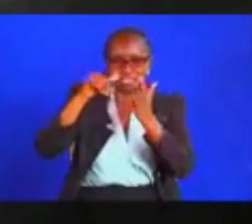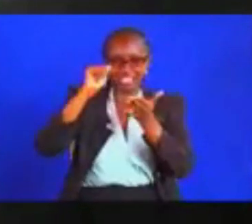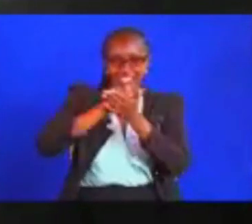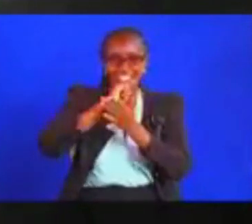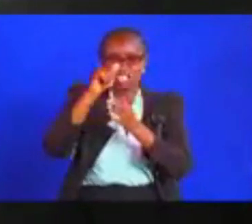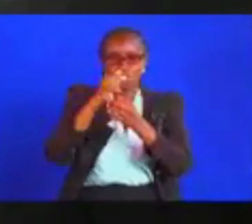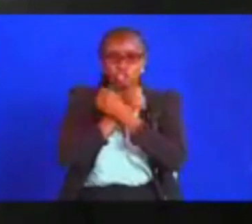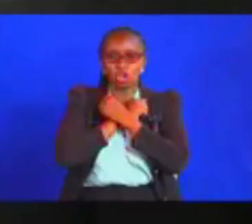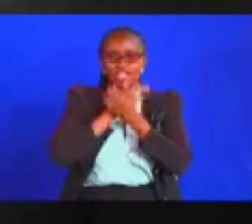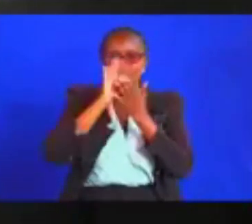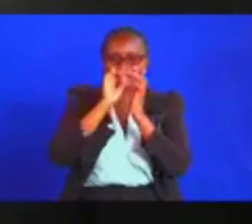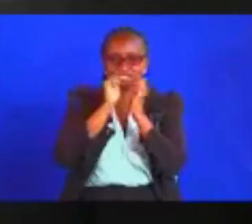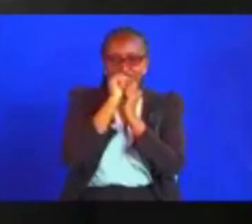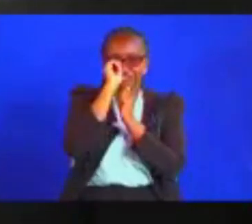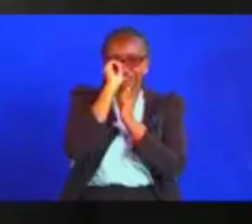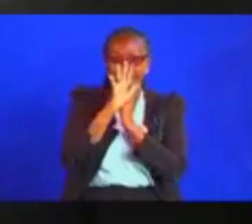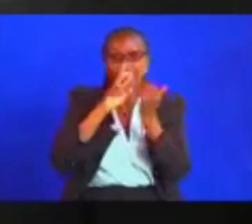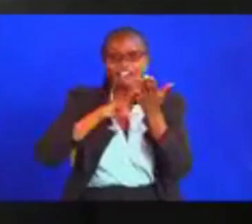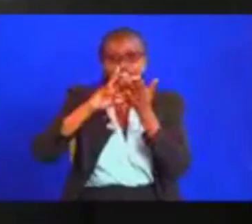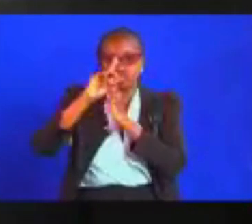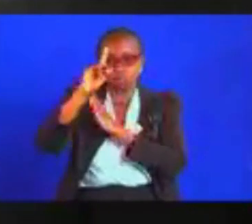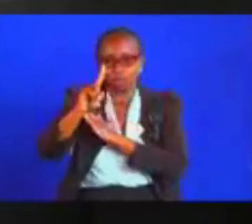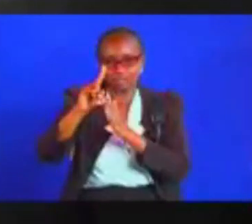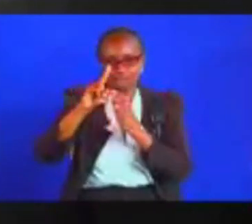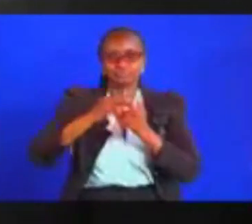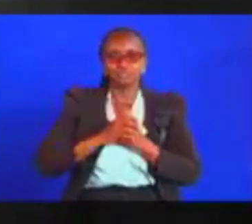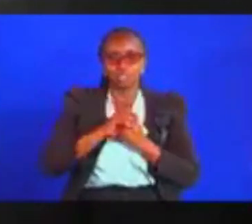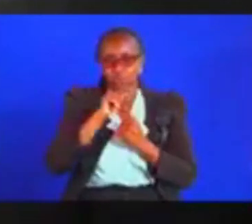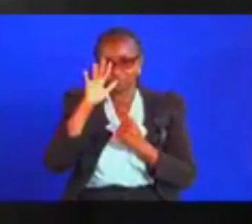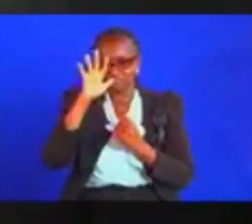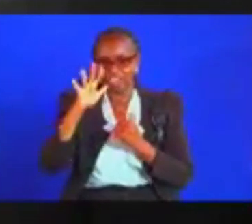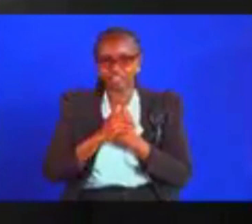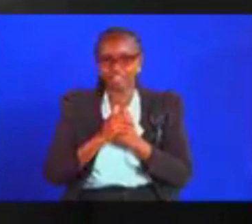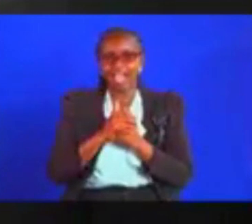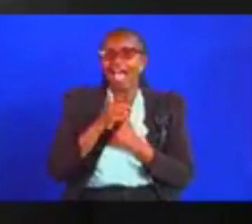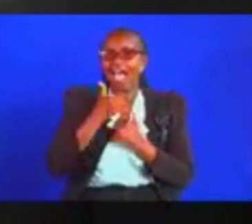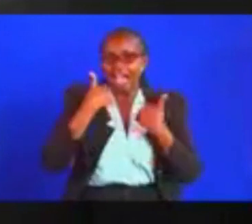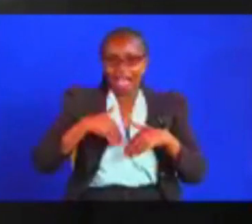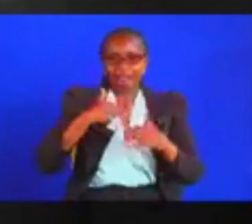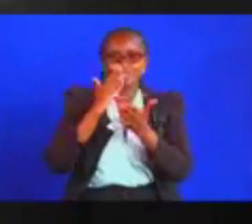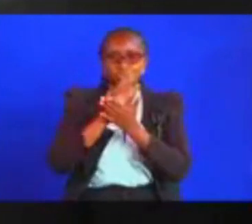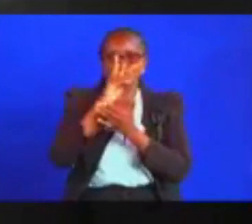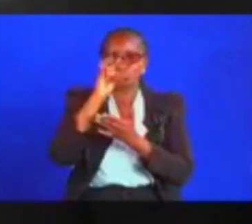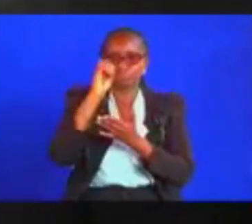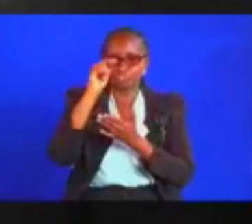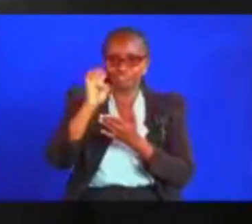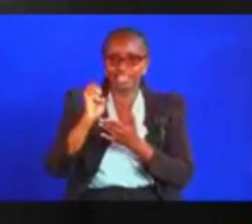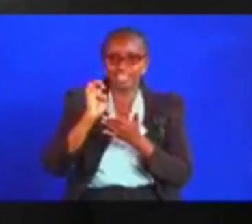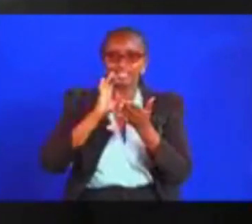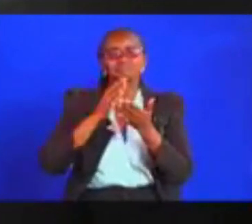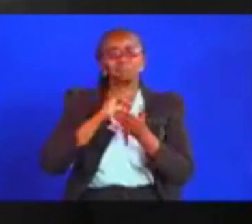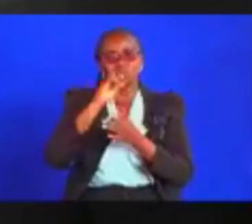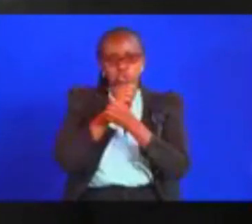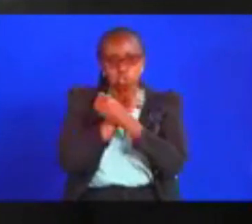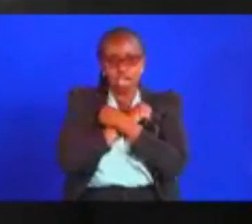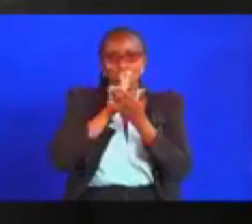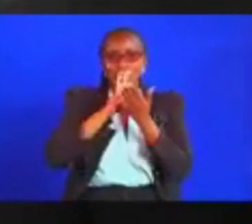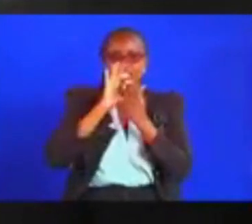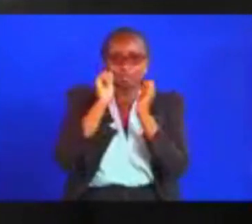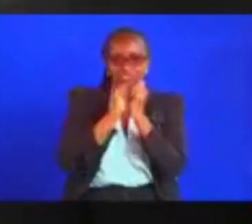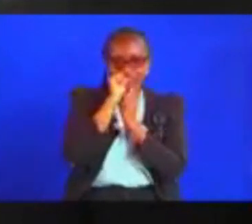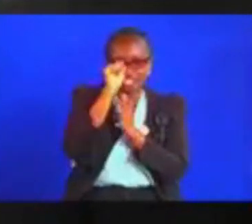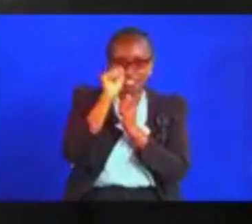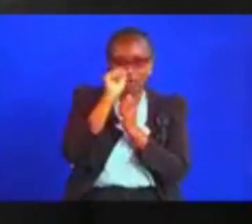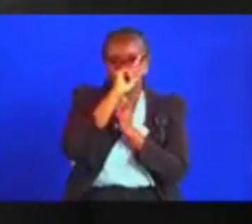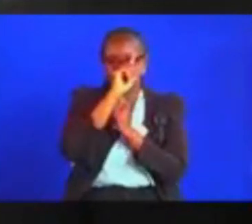15, verse 1 and verse 5. I am the true vine. John 15, 1 and